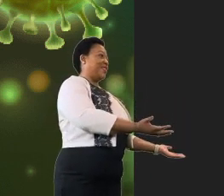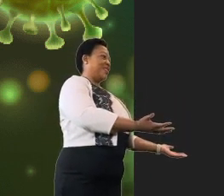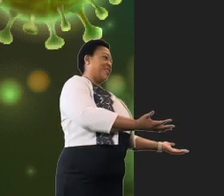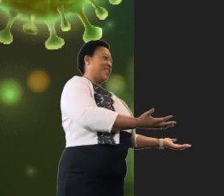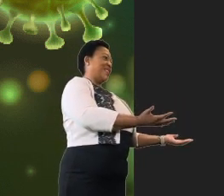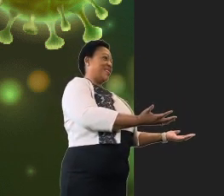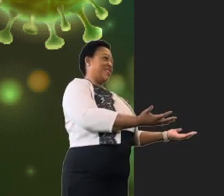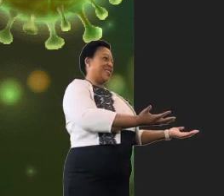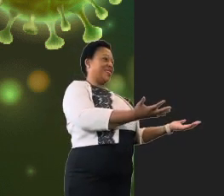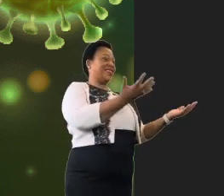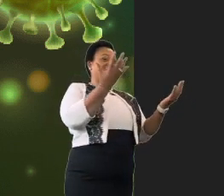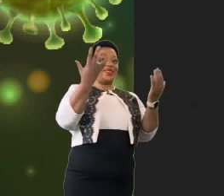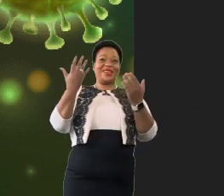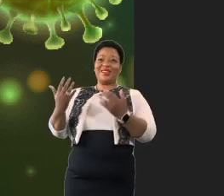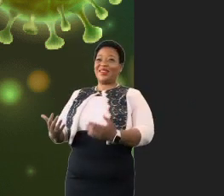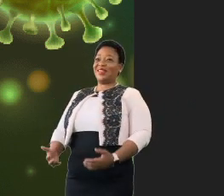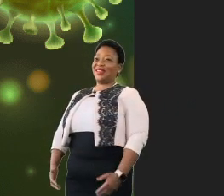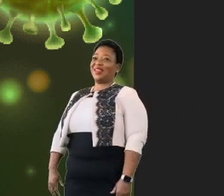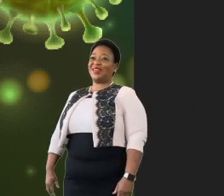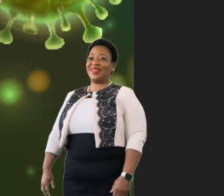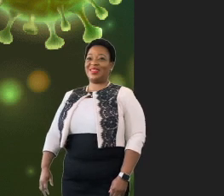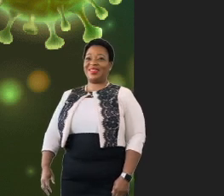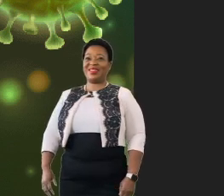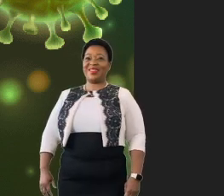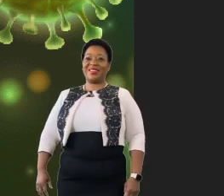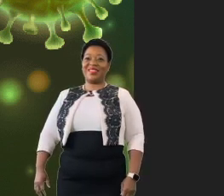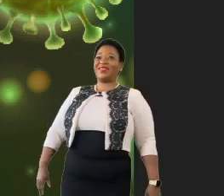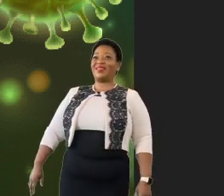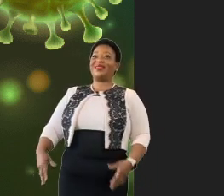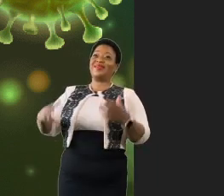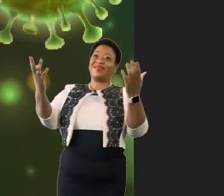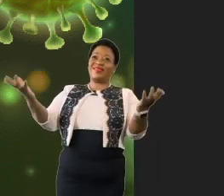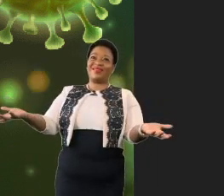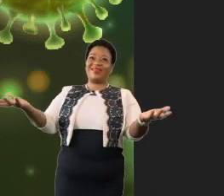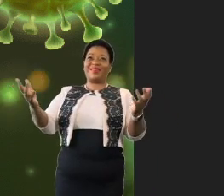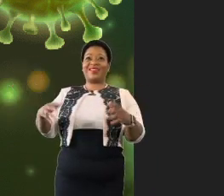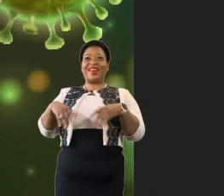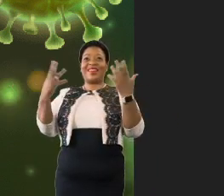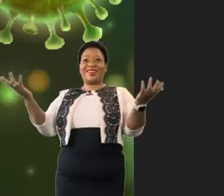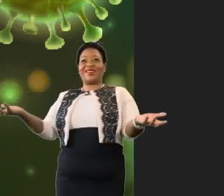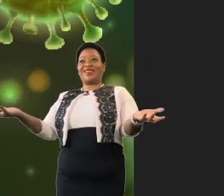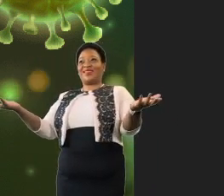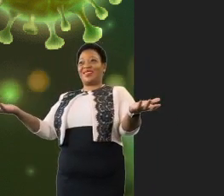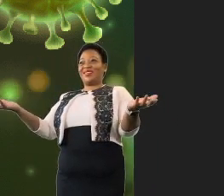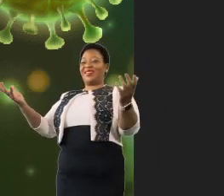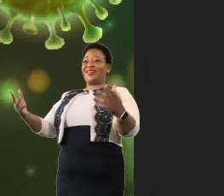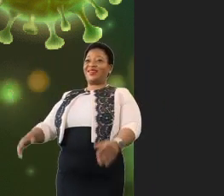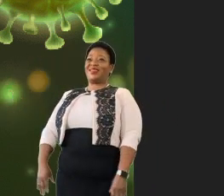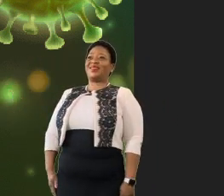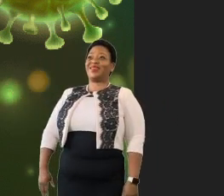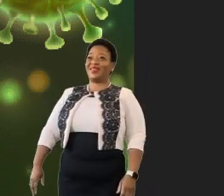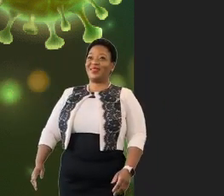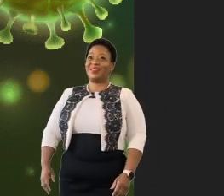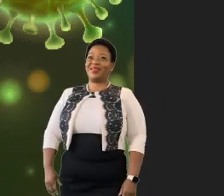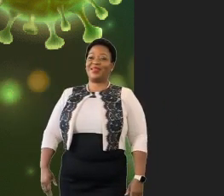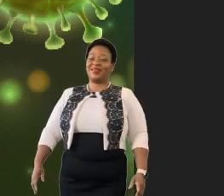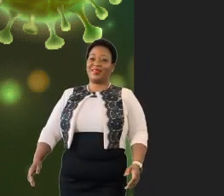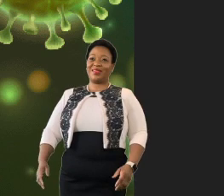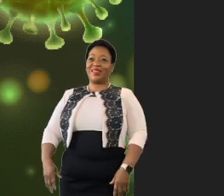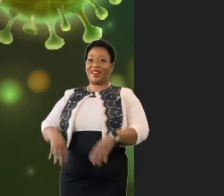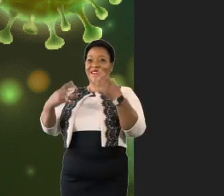problem-solving process, because I think some of you will know that with particularly with the government